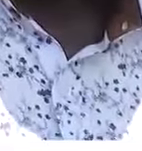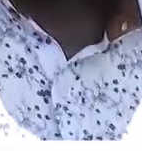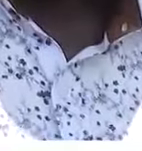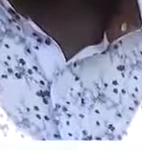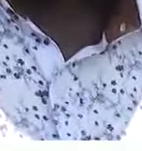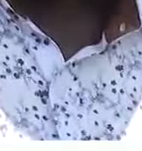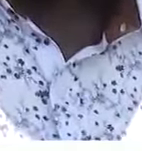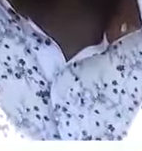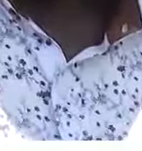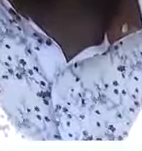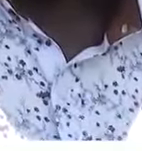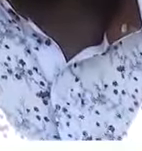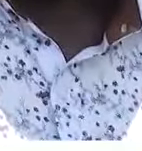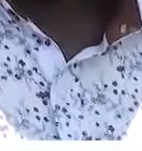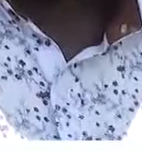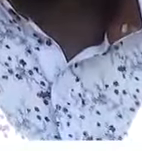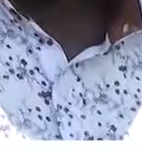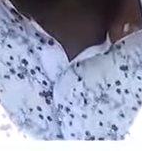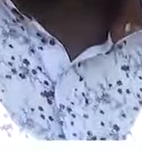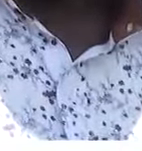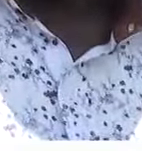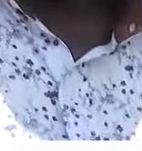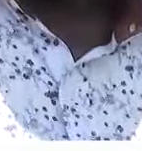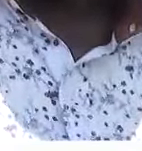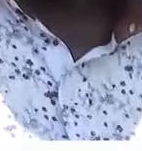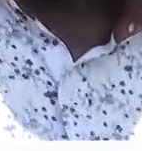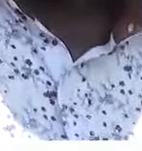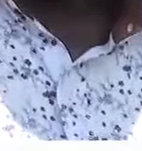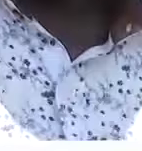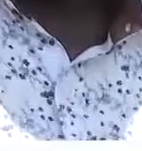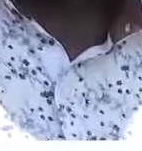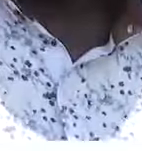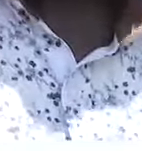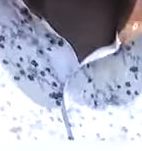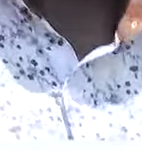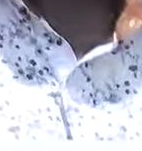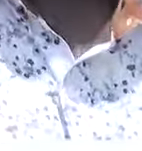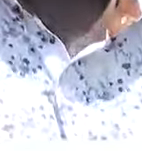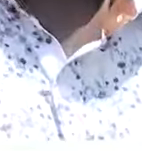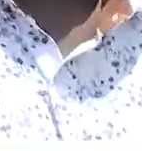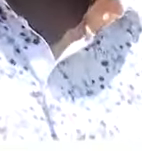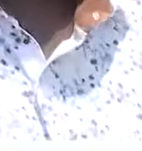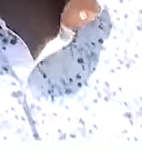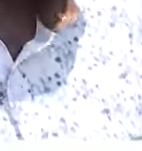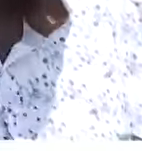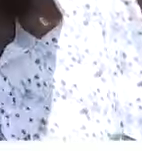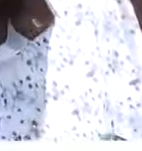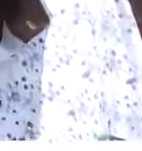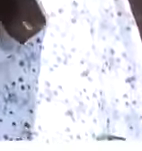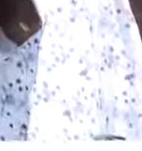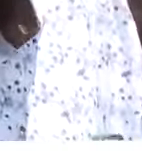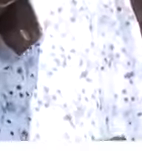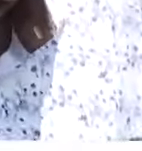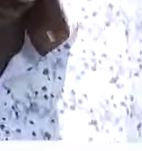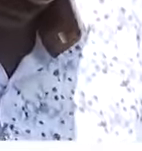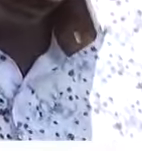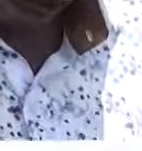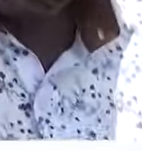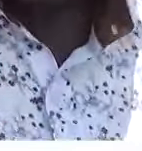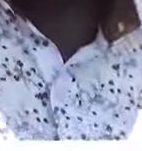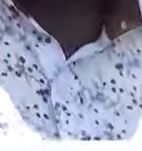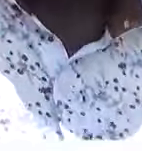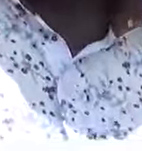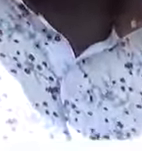kuendelea kilimo, and hiyo mambo ya kujua mambo ya kilimo has uplift our living